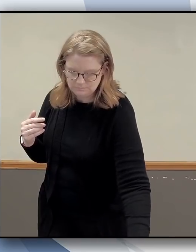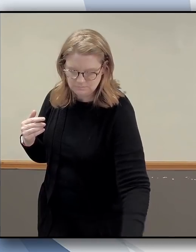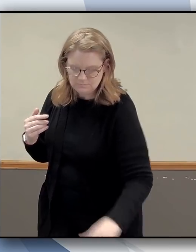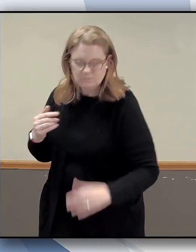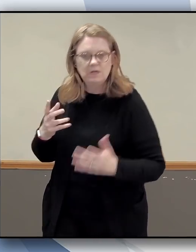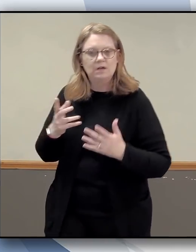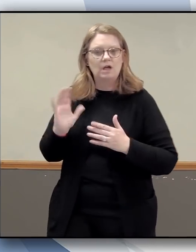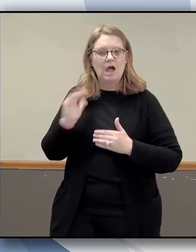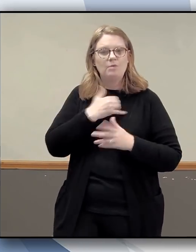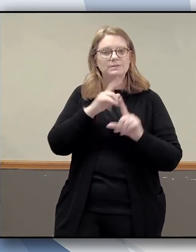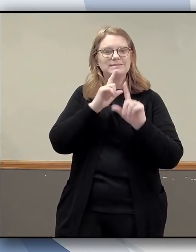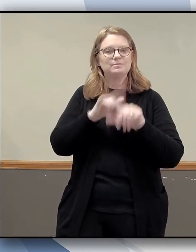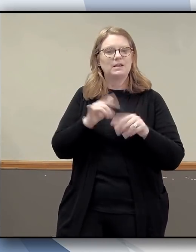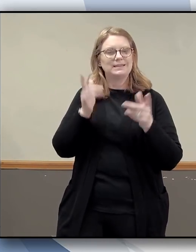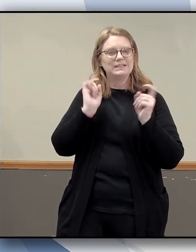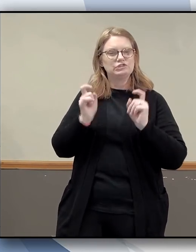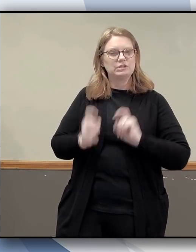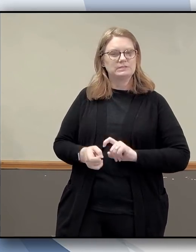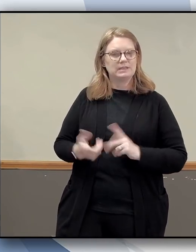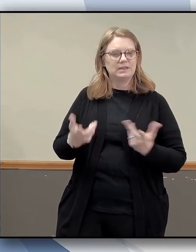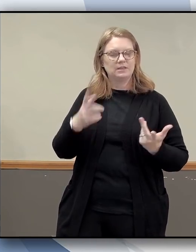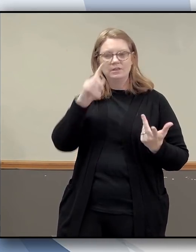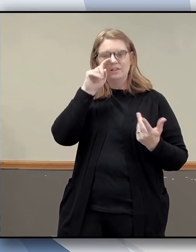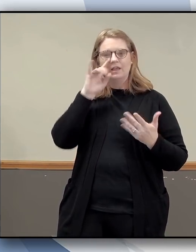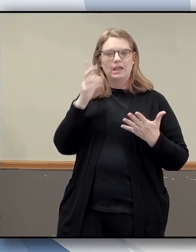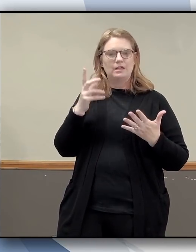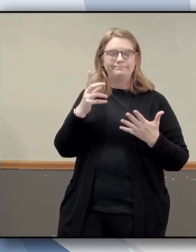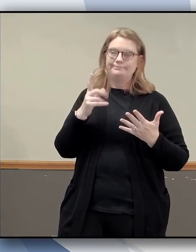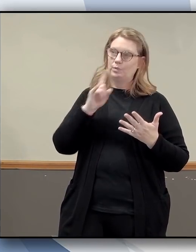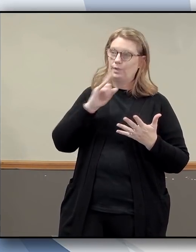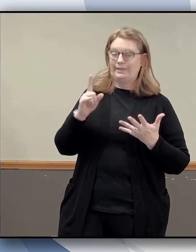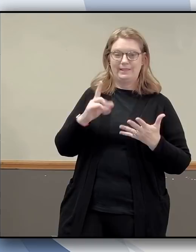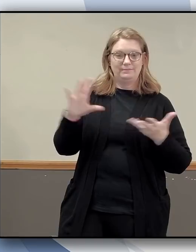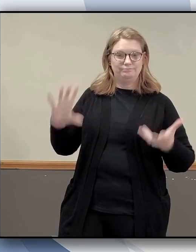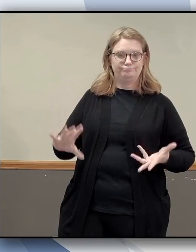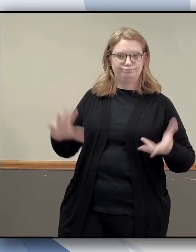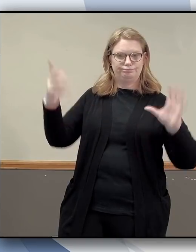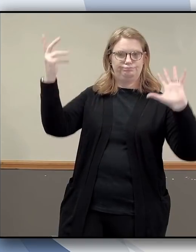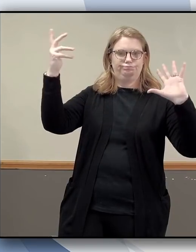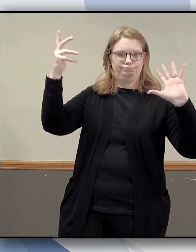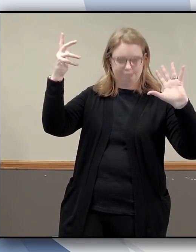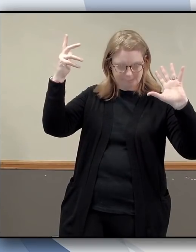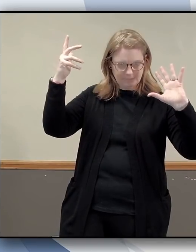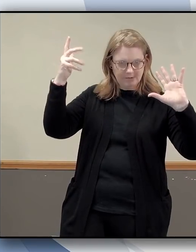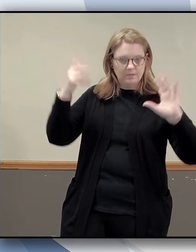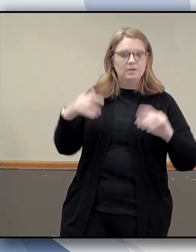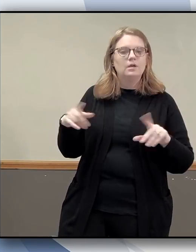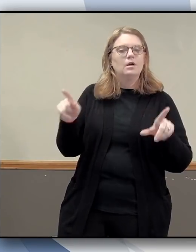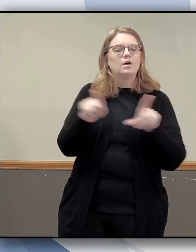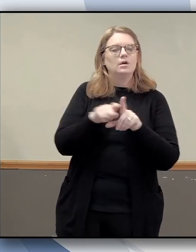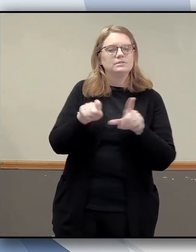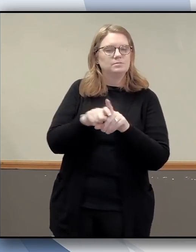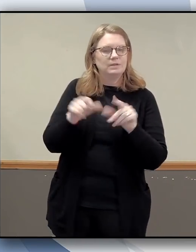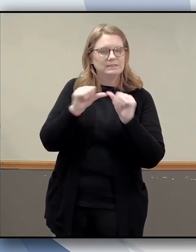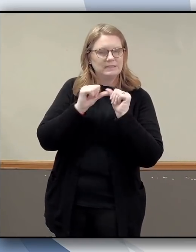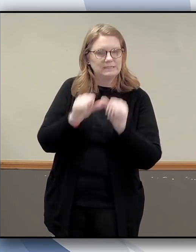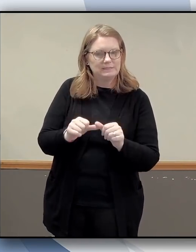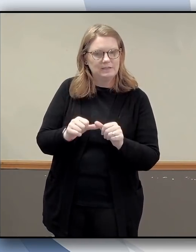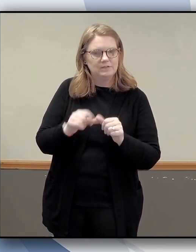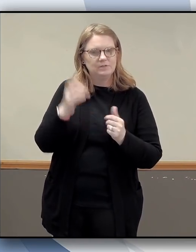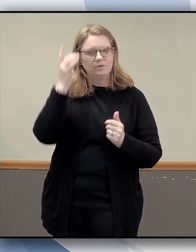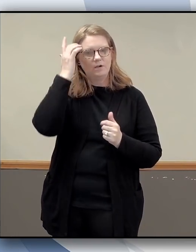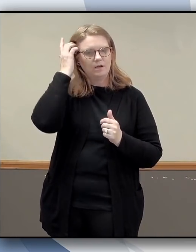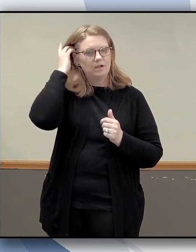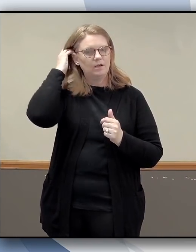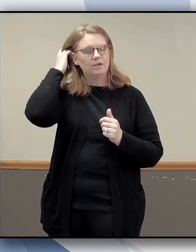to this, the ever-changing disruptions caused by COVID-19, we want to continue to